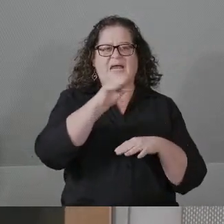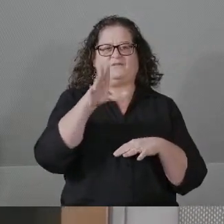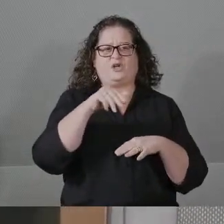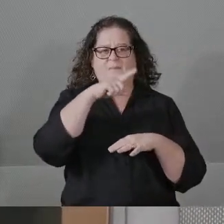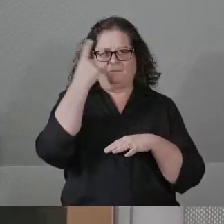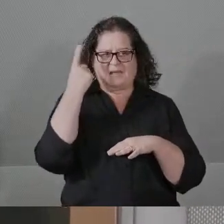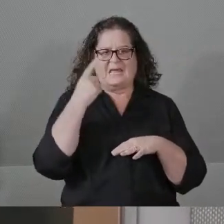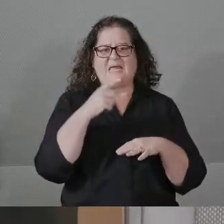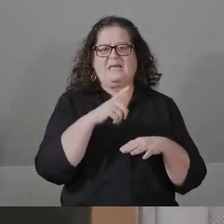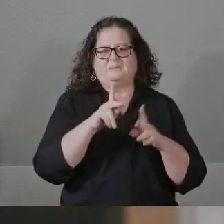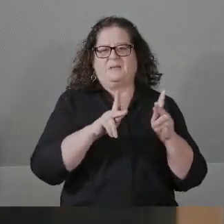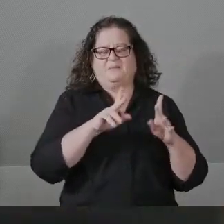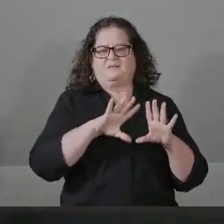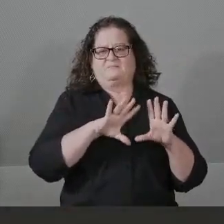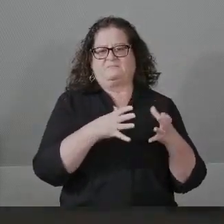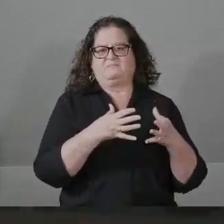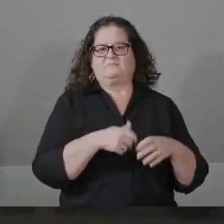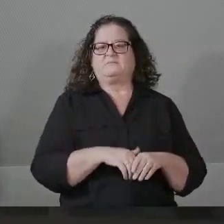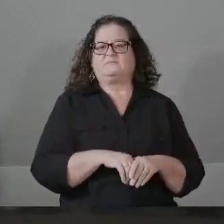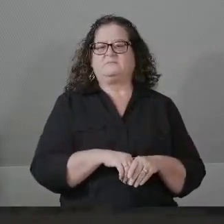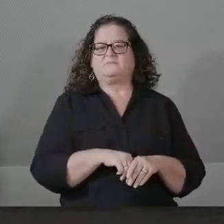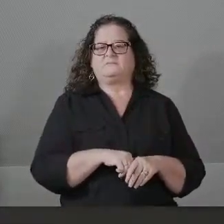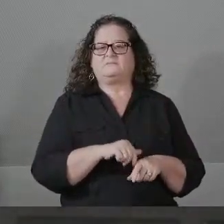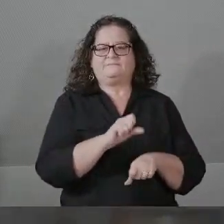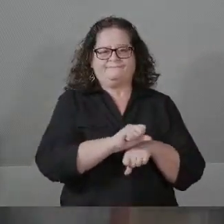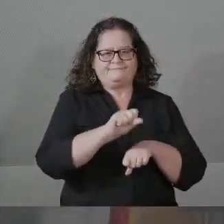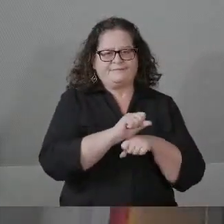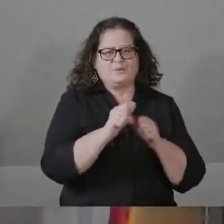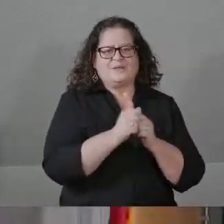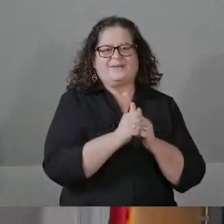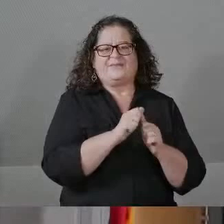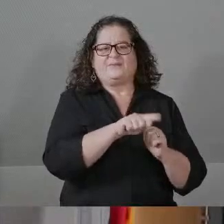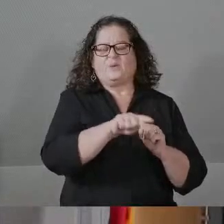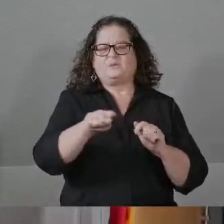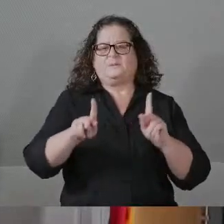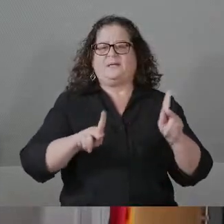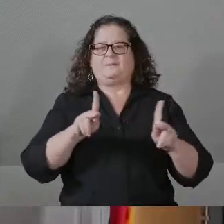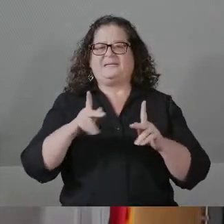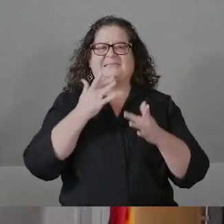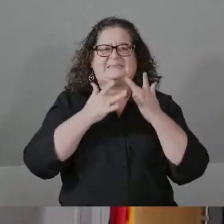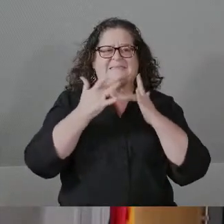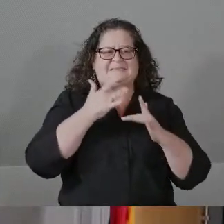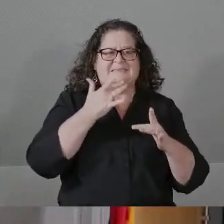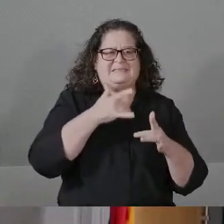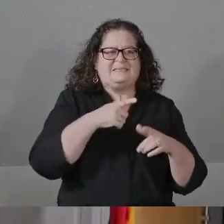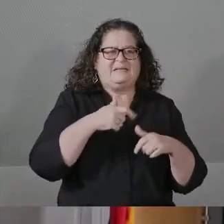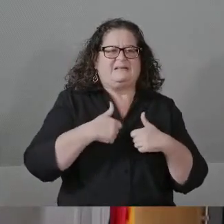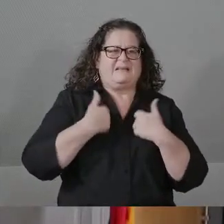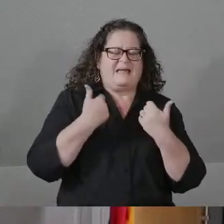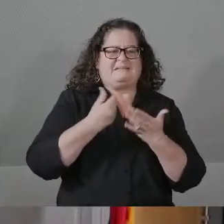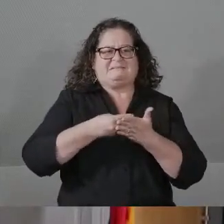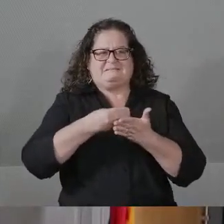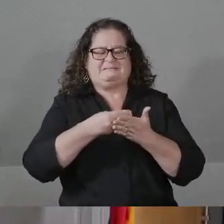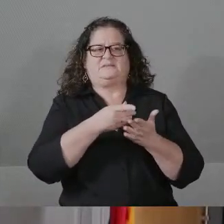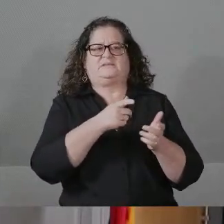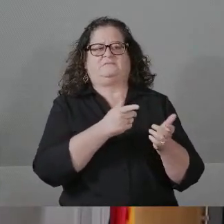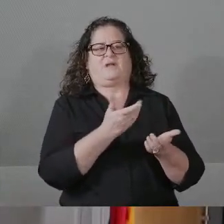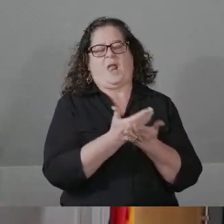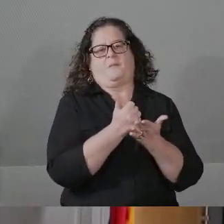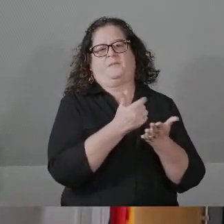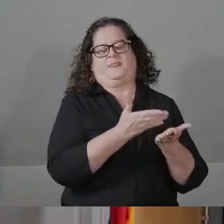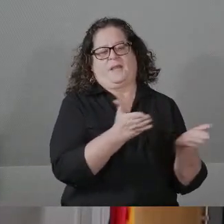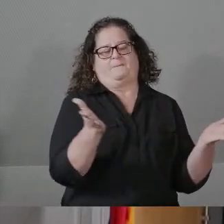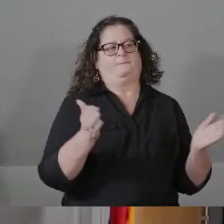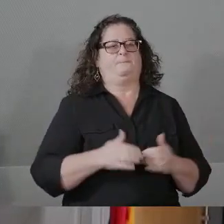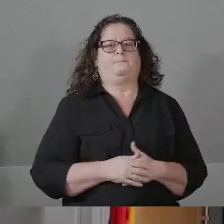underserved populations. Thank you. Good evening. I'm motivated to join